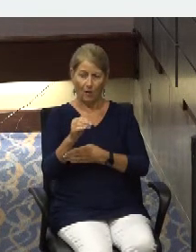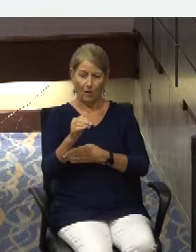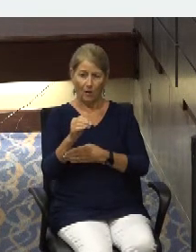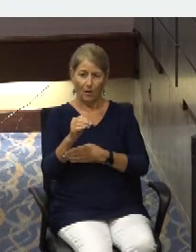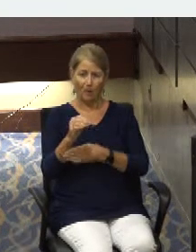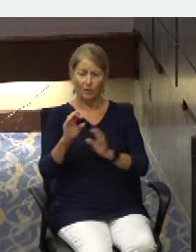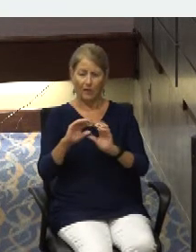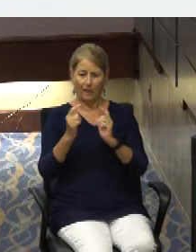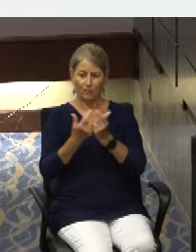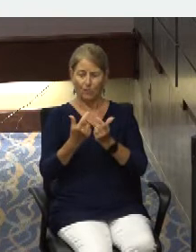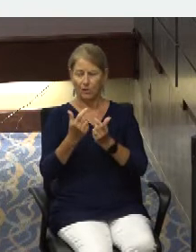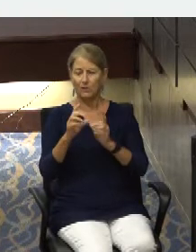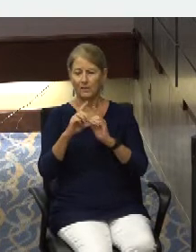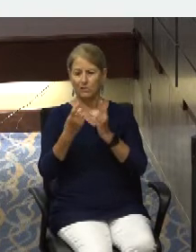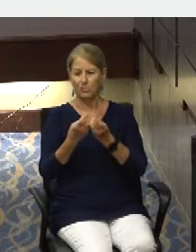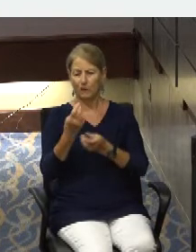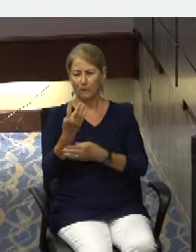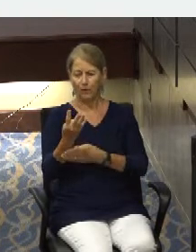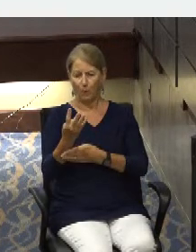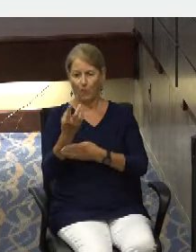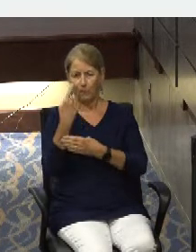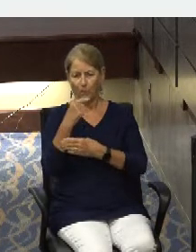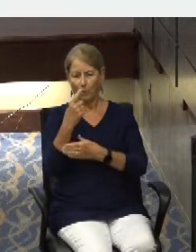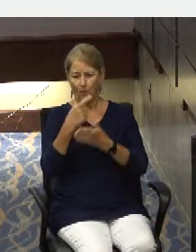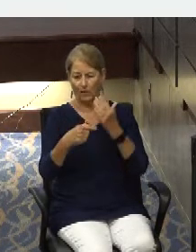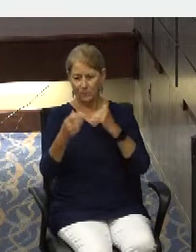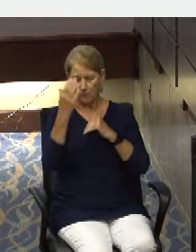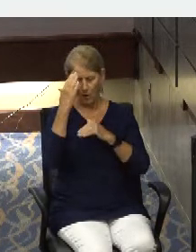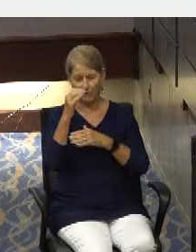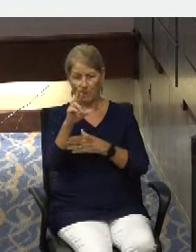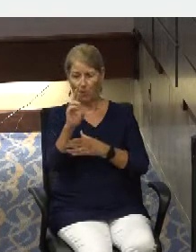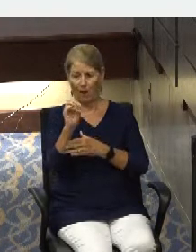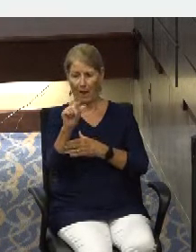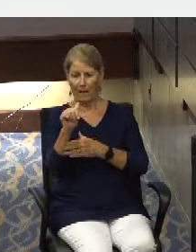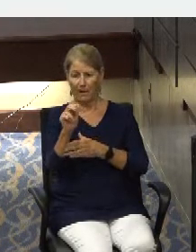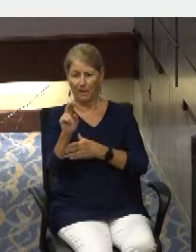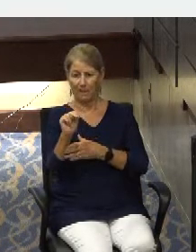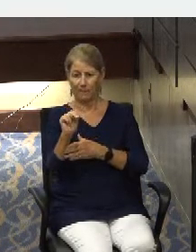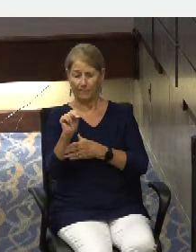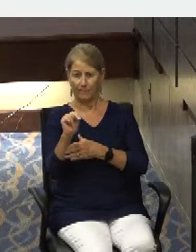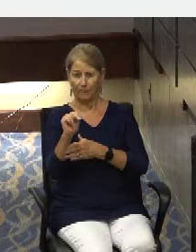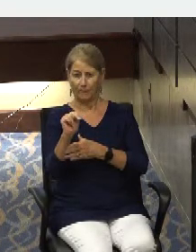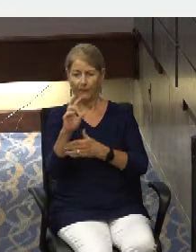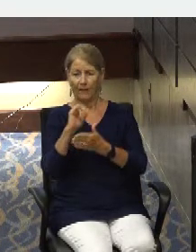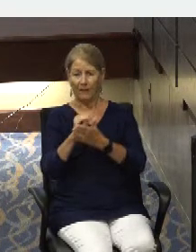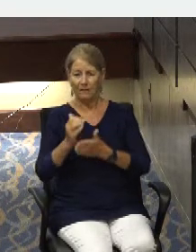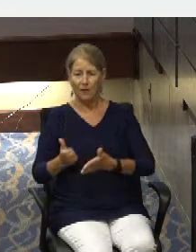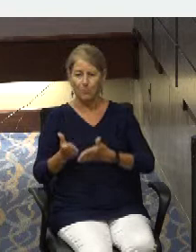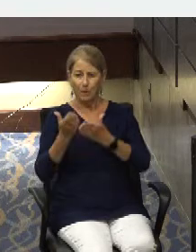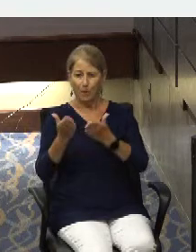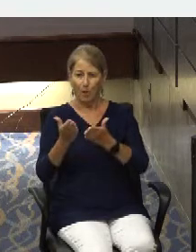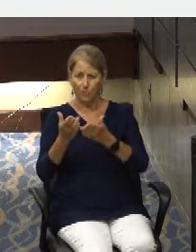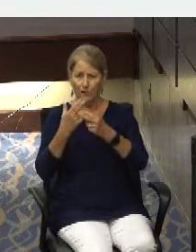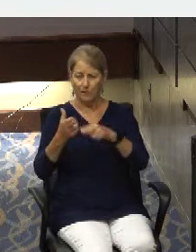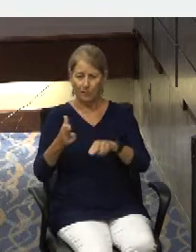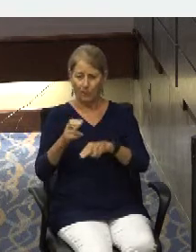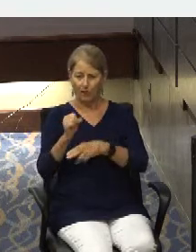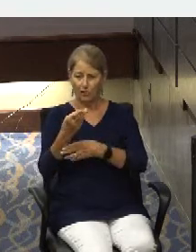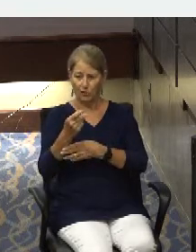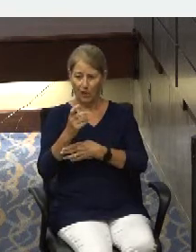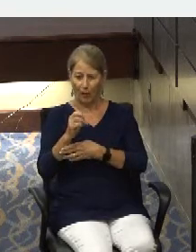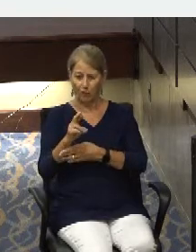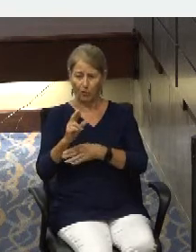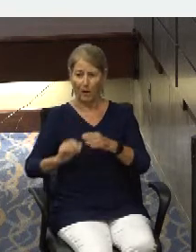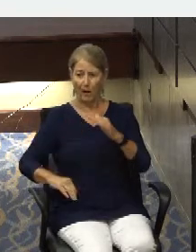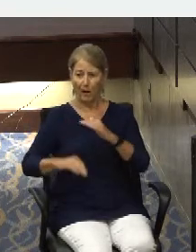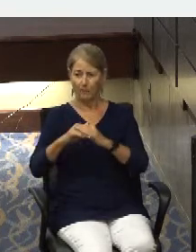District 4 for what is known as the Reagan, which is a proposed temporary shelter for up to 6 girls,